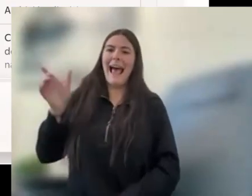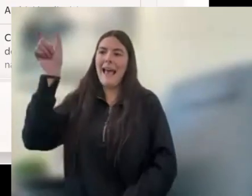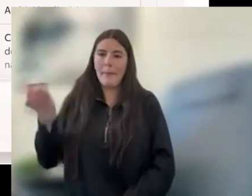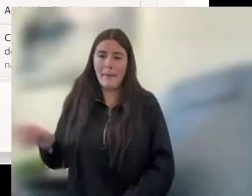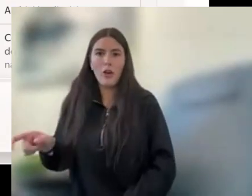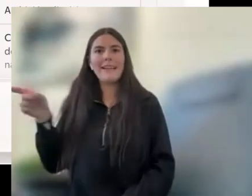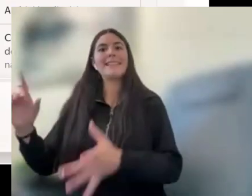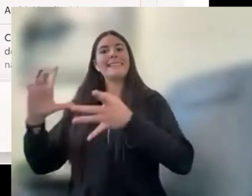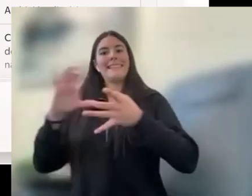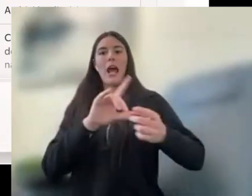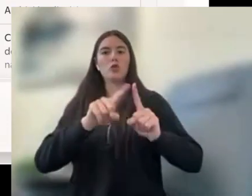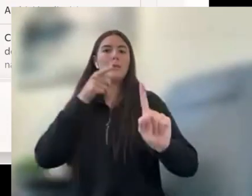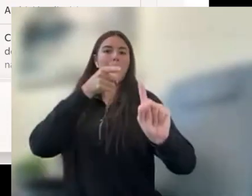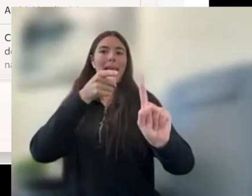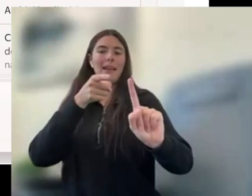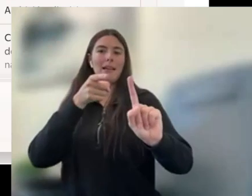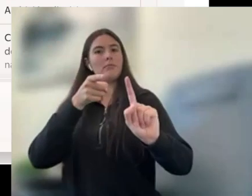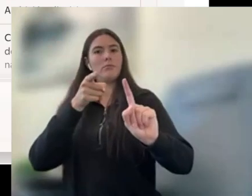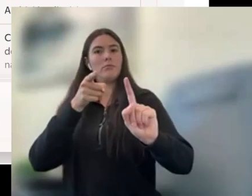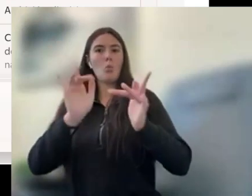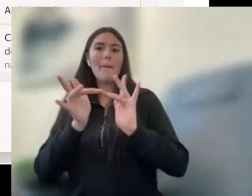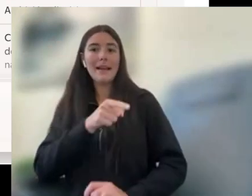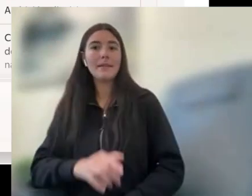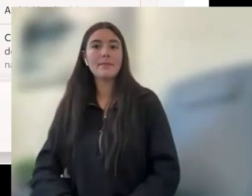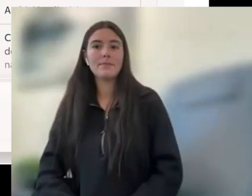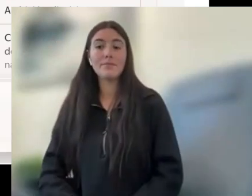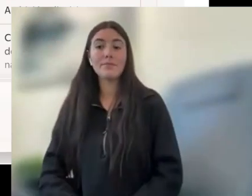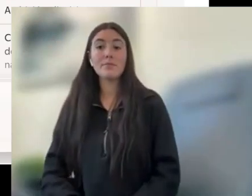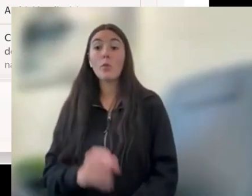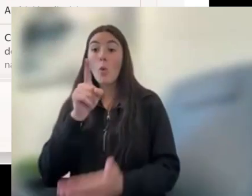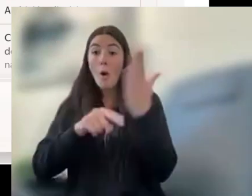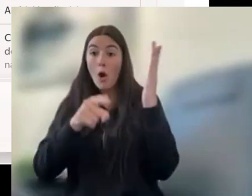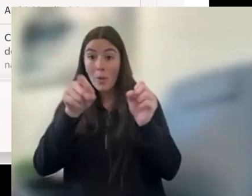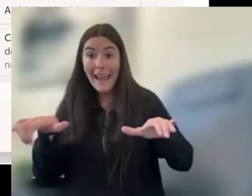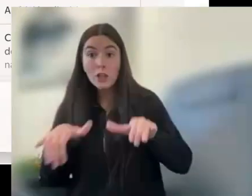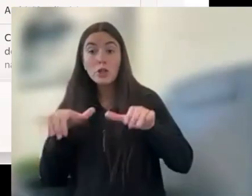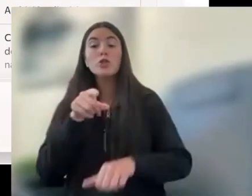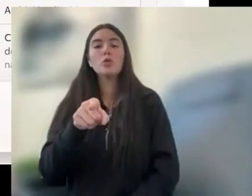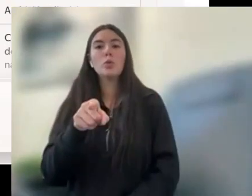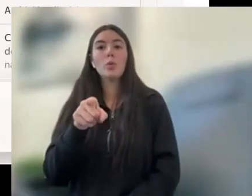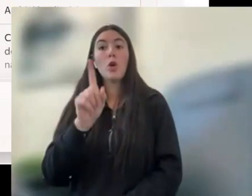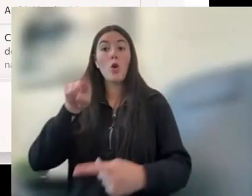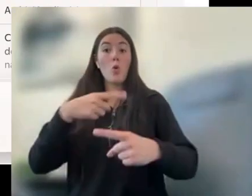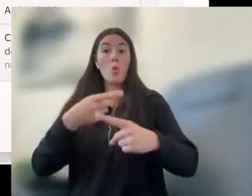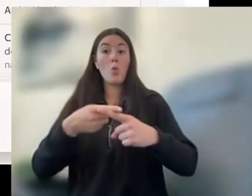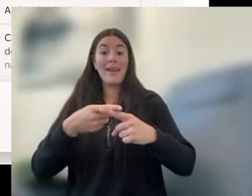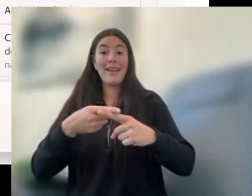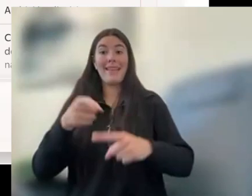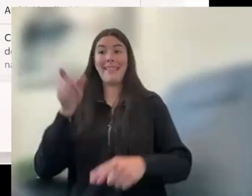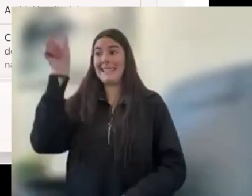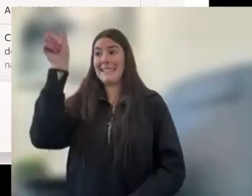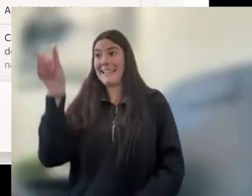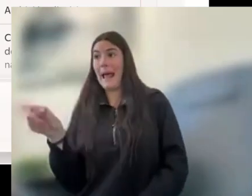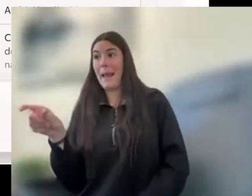to the main website. And what you can do is this, when the side panel is